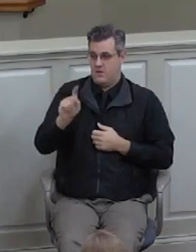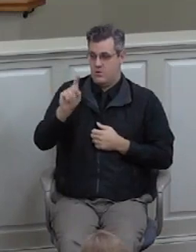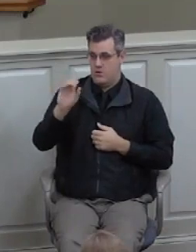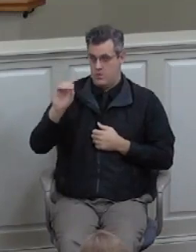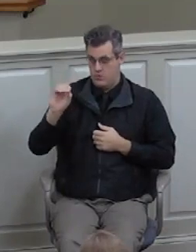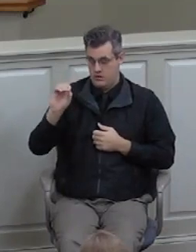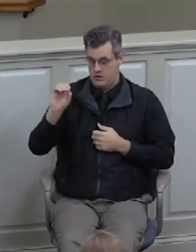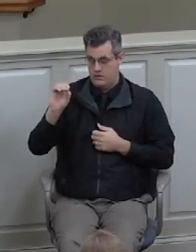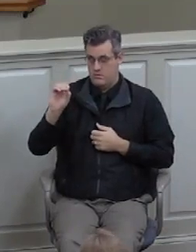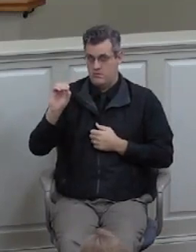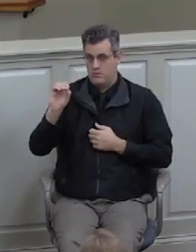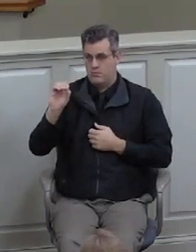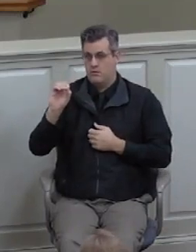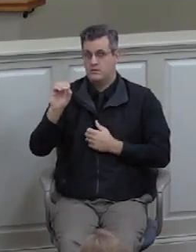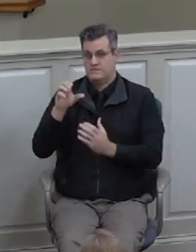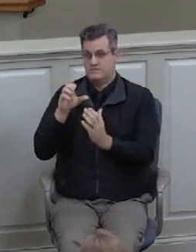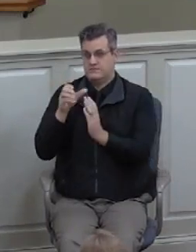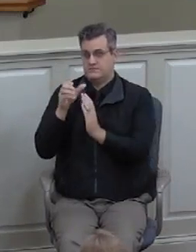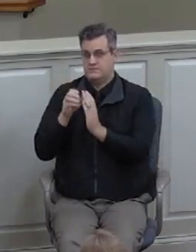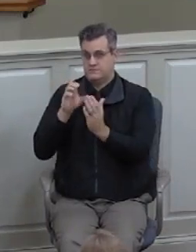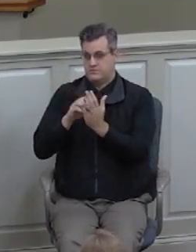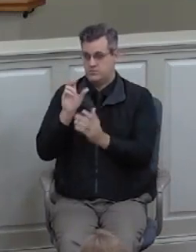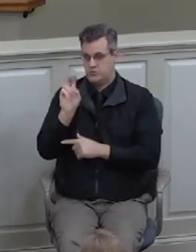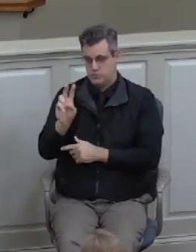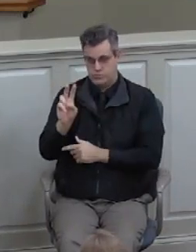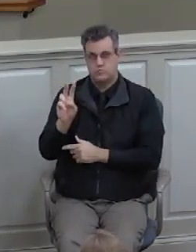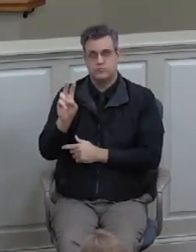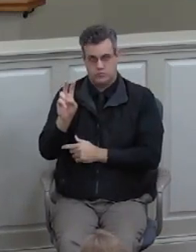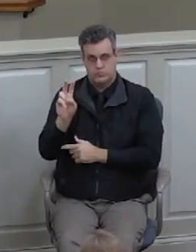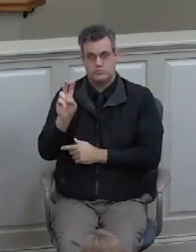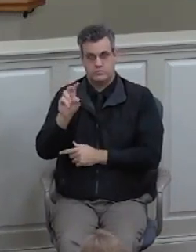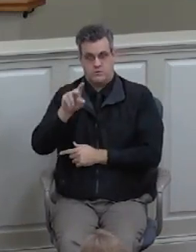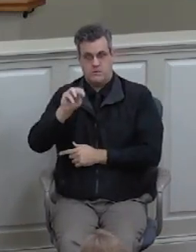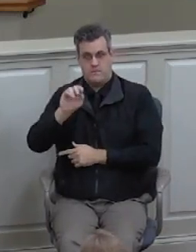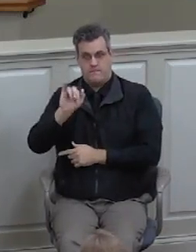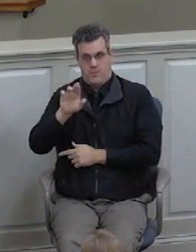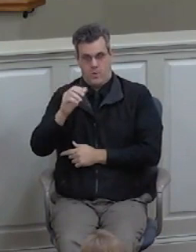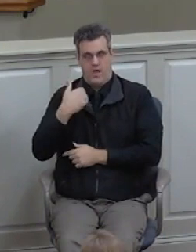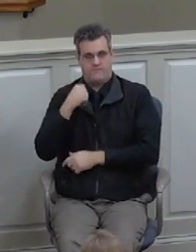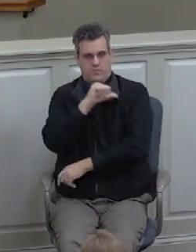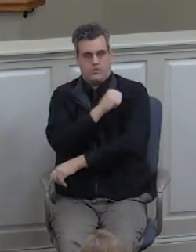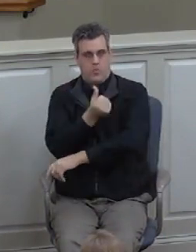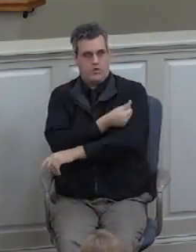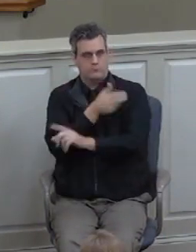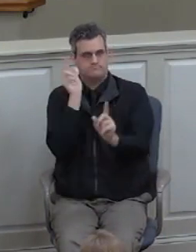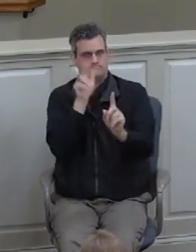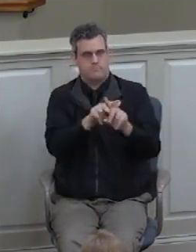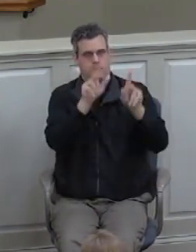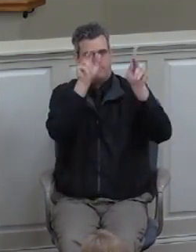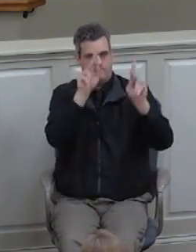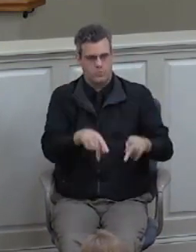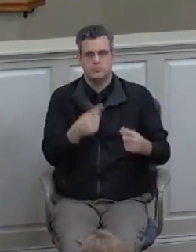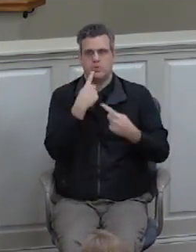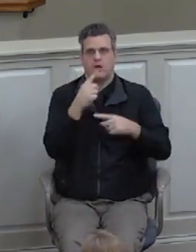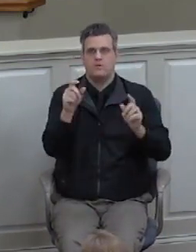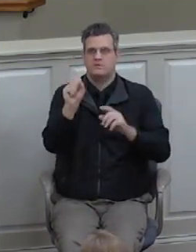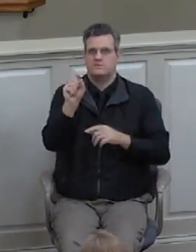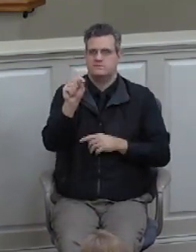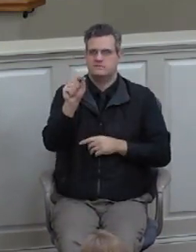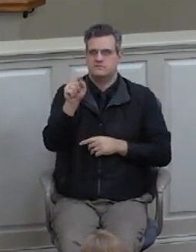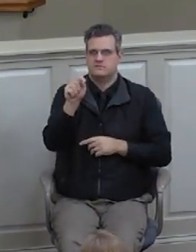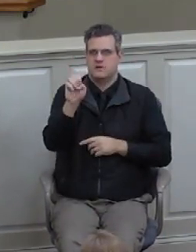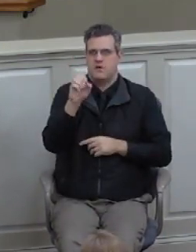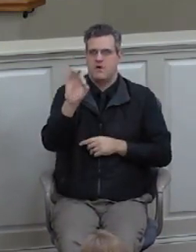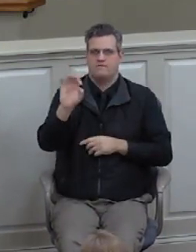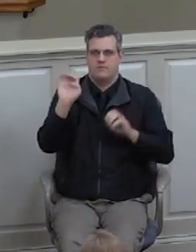39A.100, subsection 2, authorizes the mayor to designate an individual by ordinance to declare a state of emergency